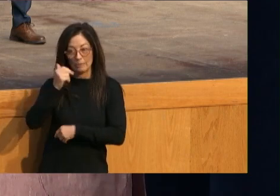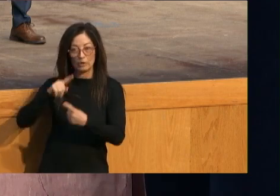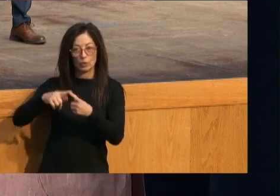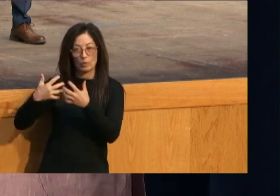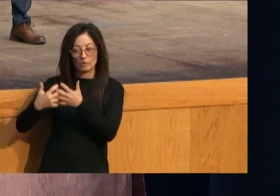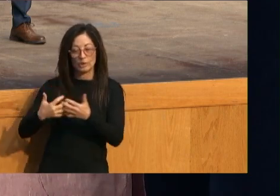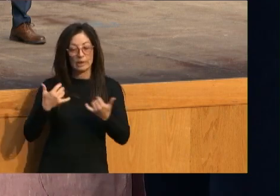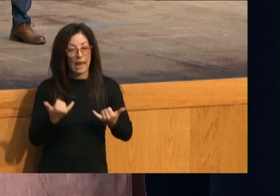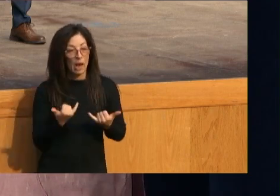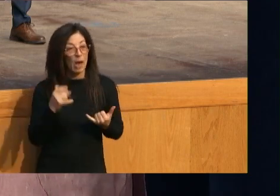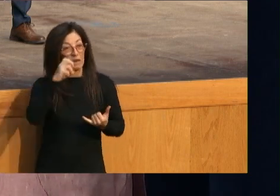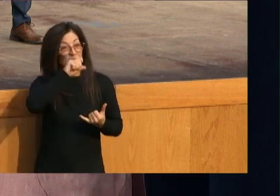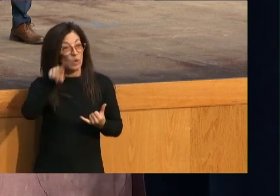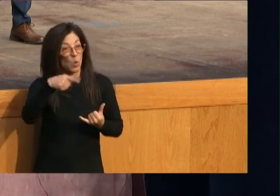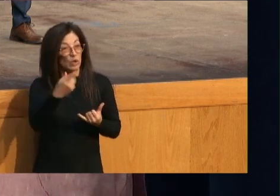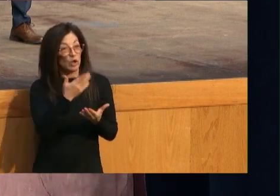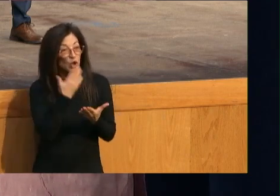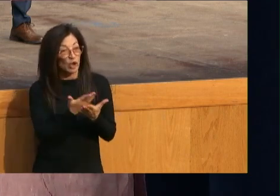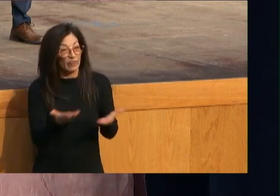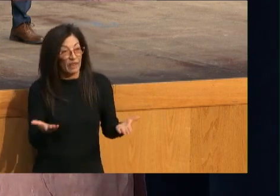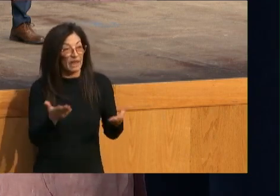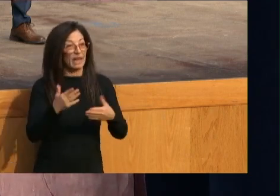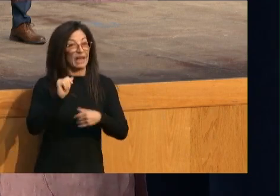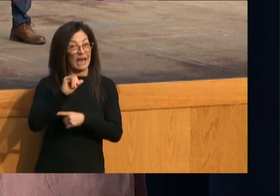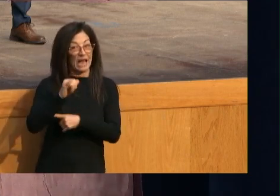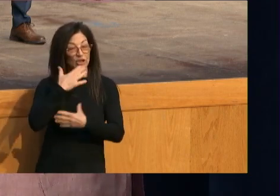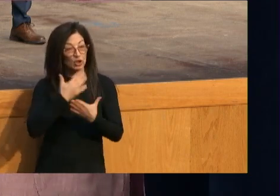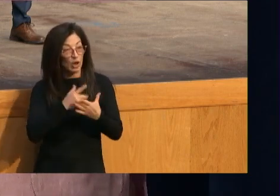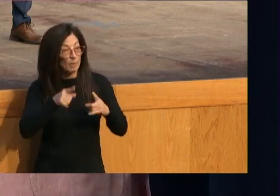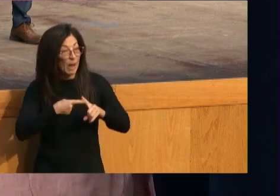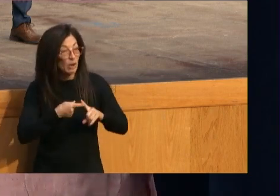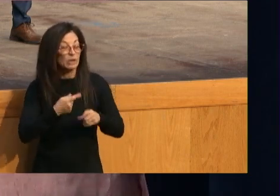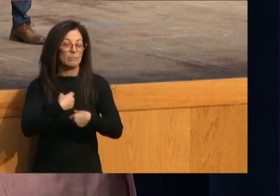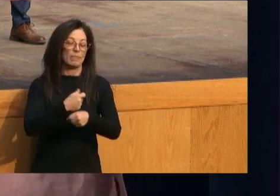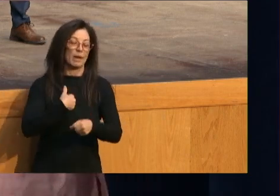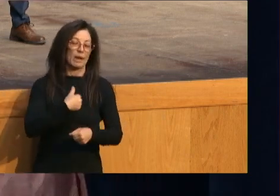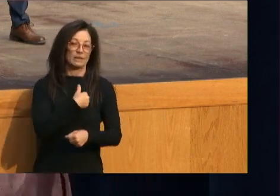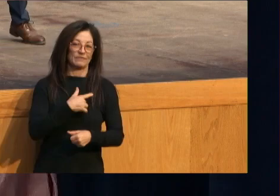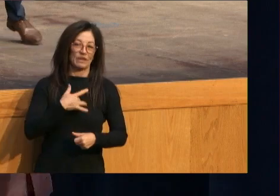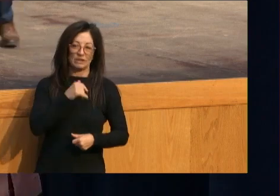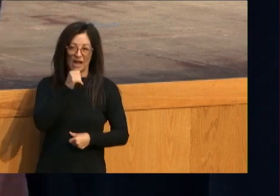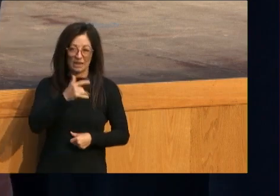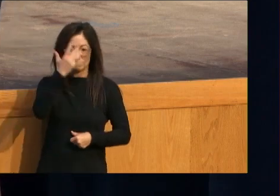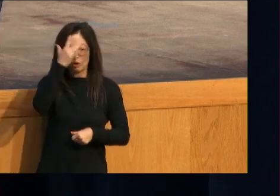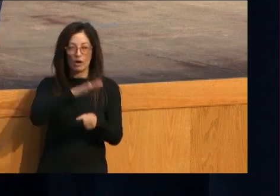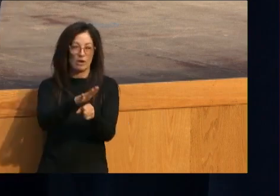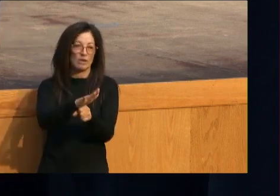thing AI is really good at is making us feel like we're not smart enough to use it.